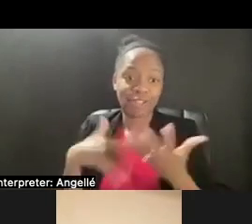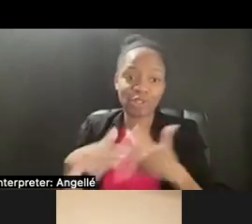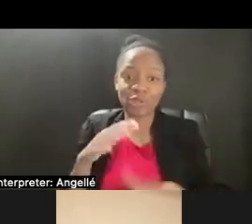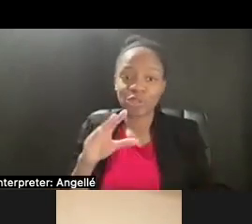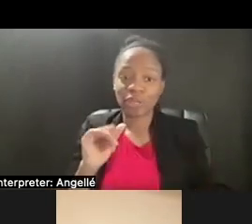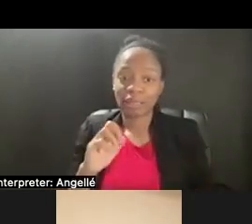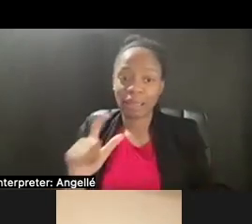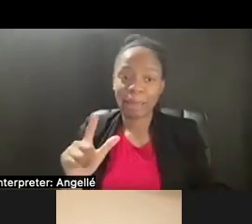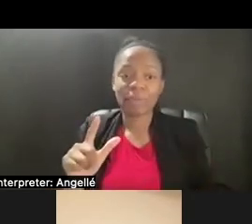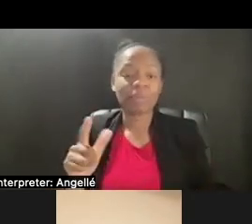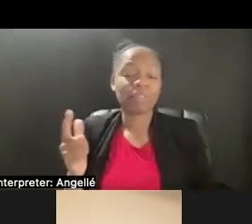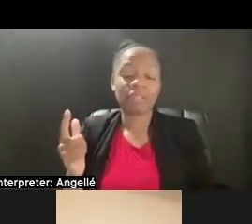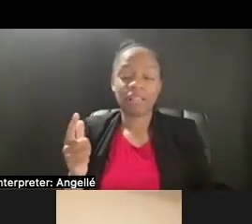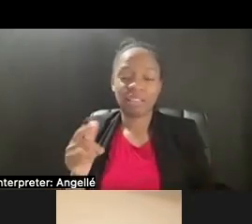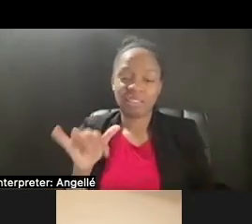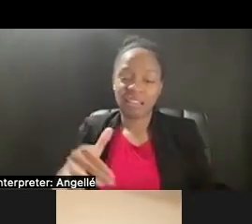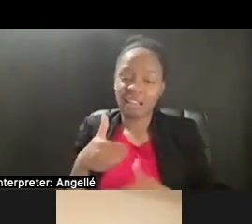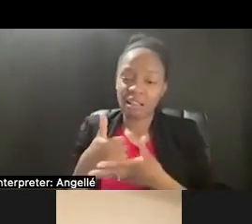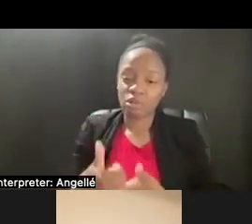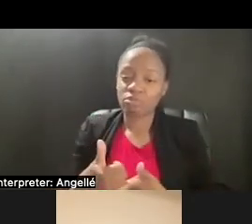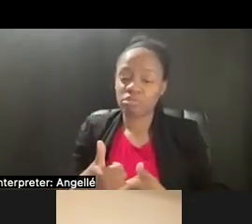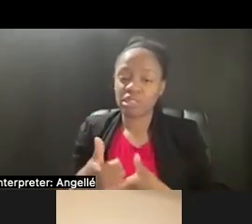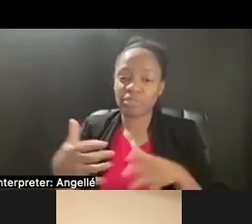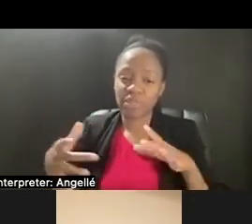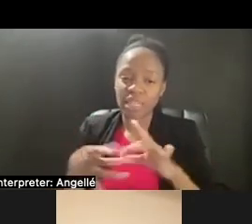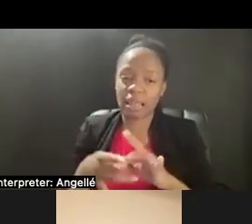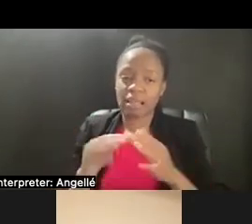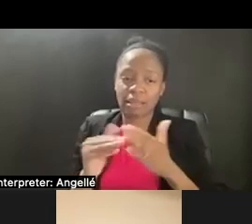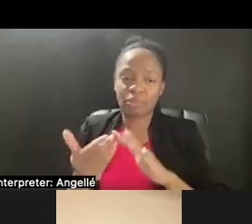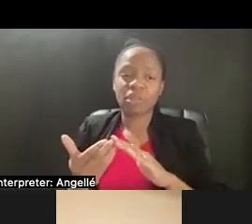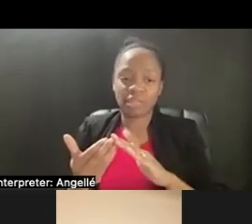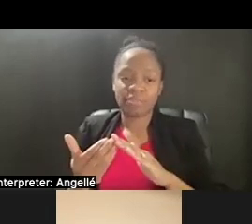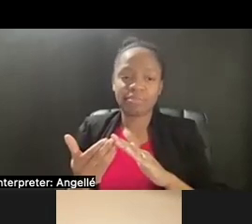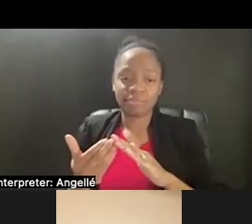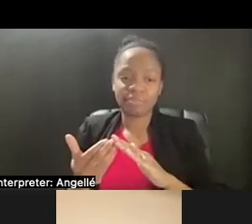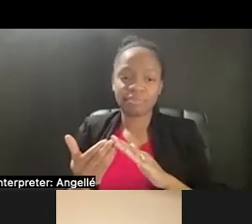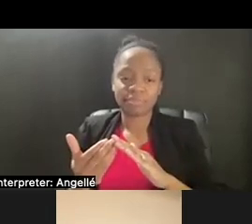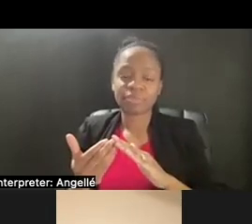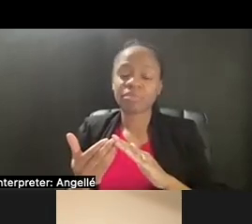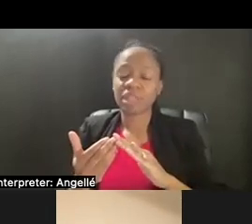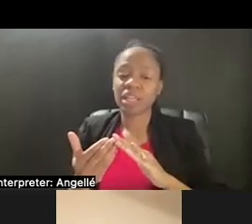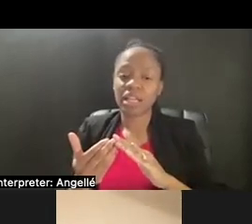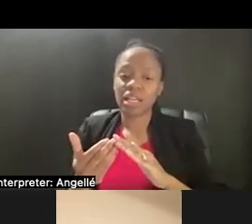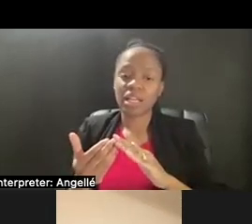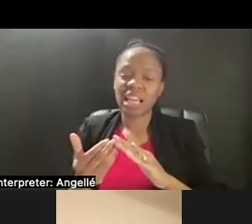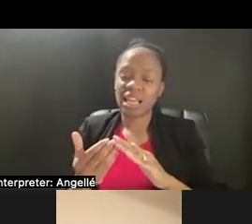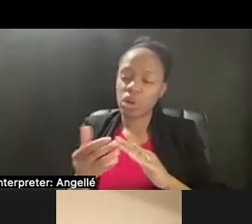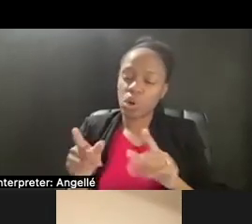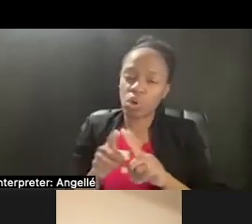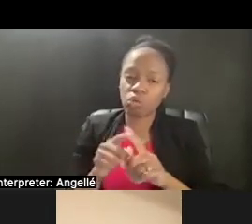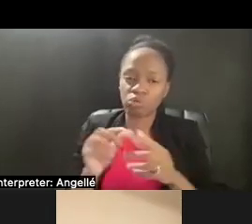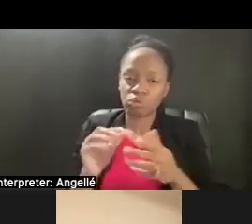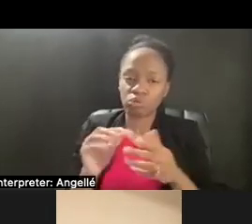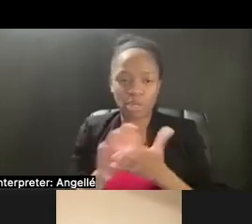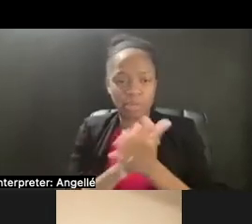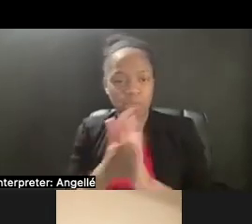And it helps connect the community at large. And a community becomes